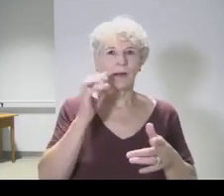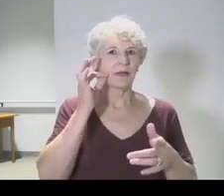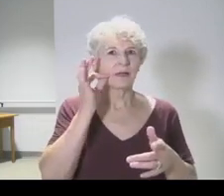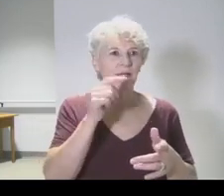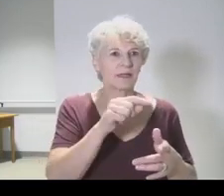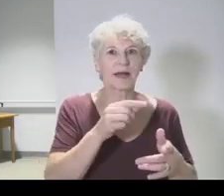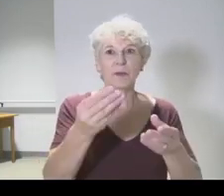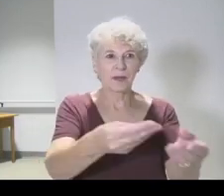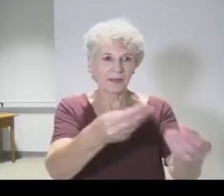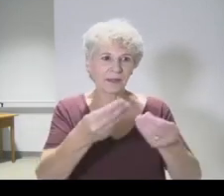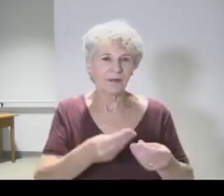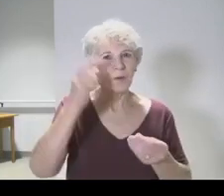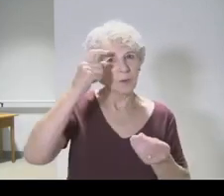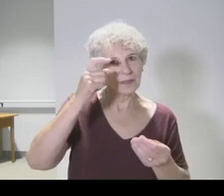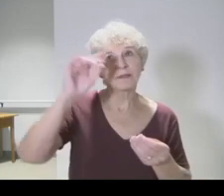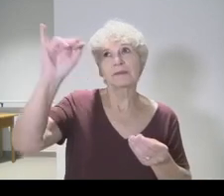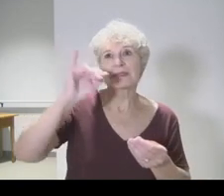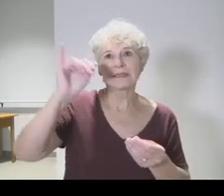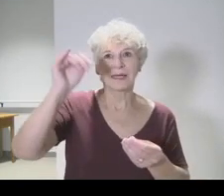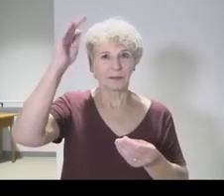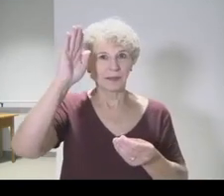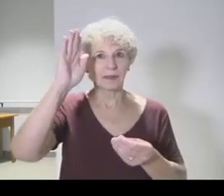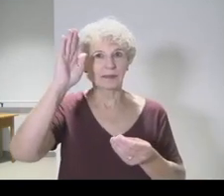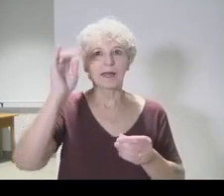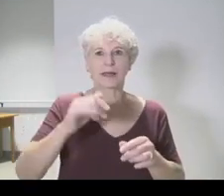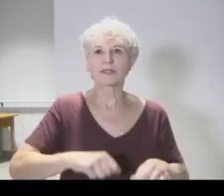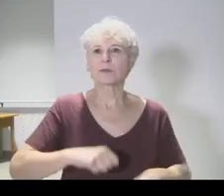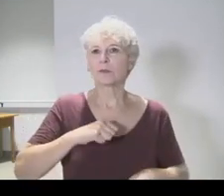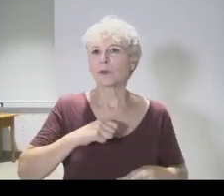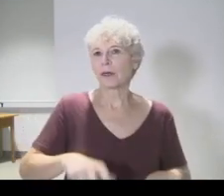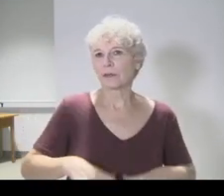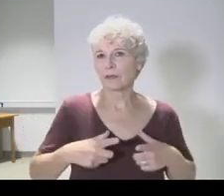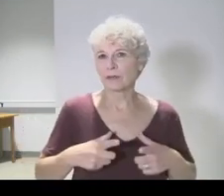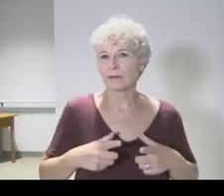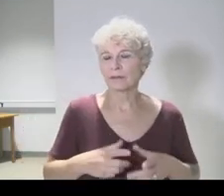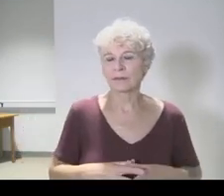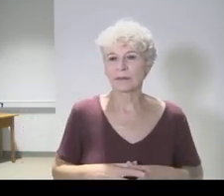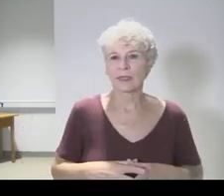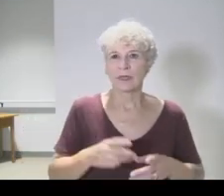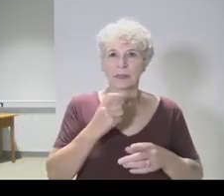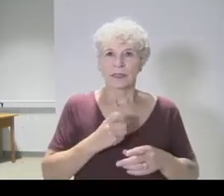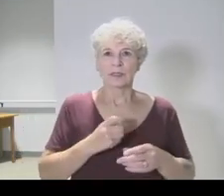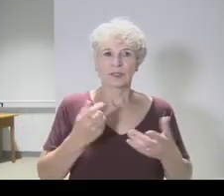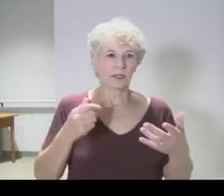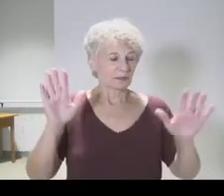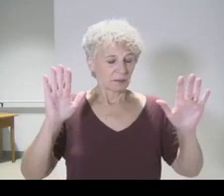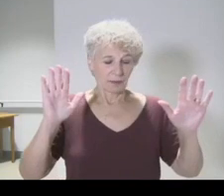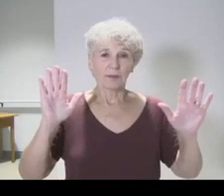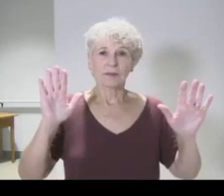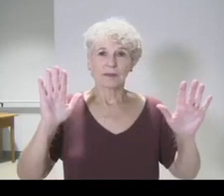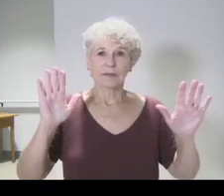wisdom that God has. This is the pride of life. And because she gave into these